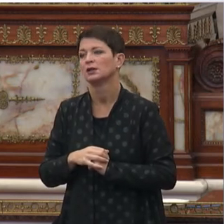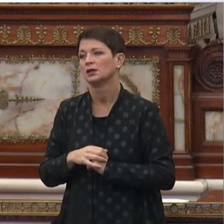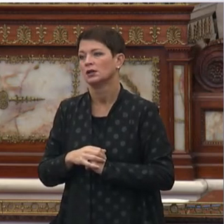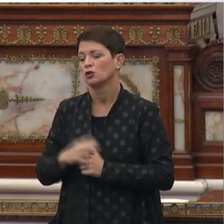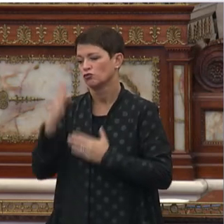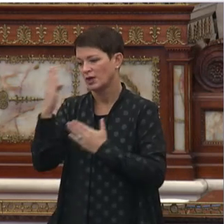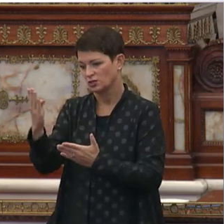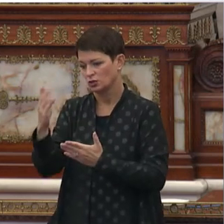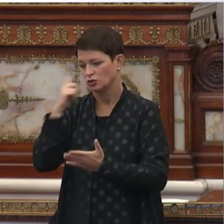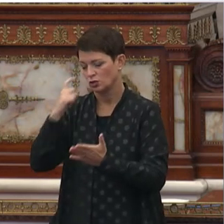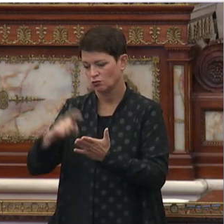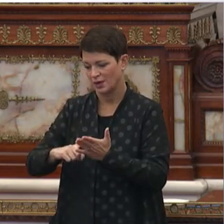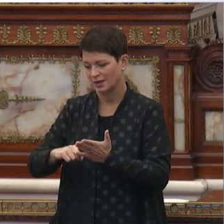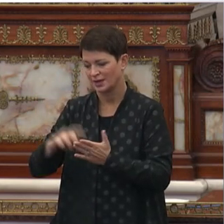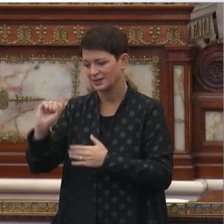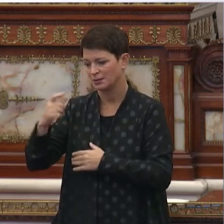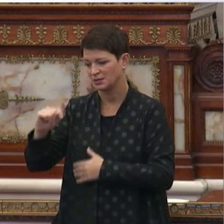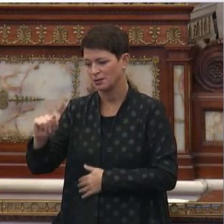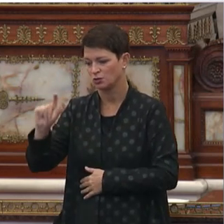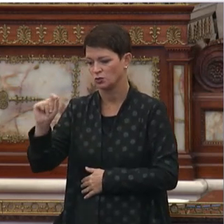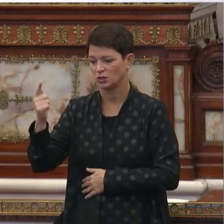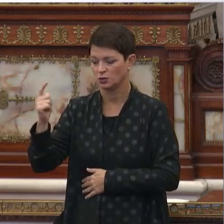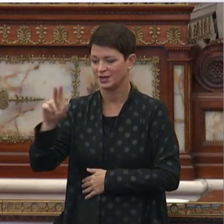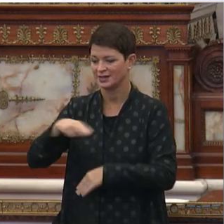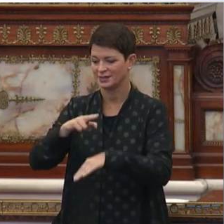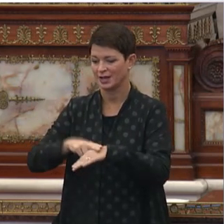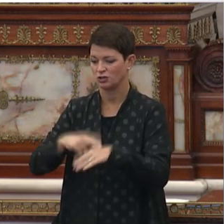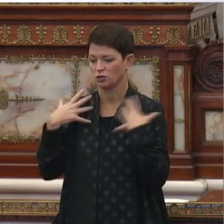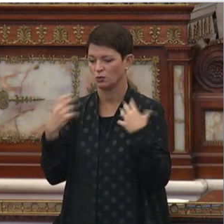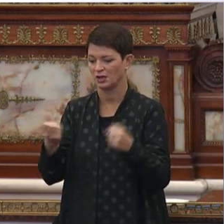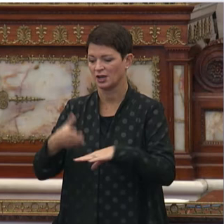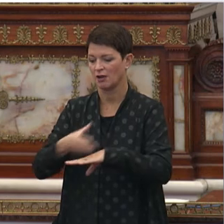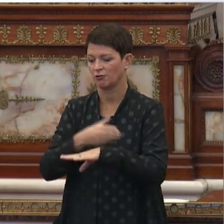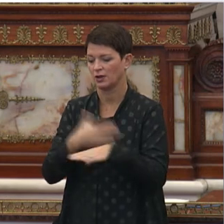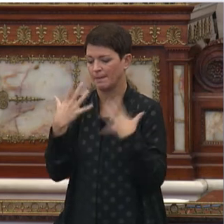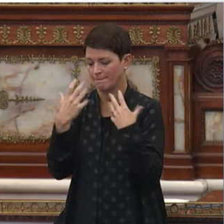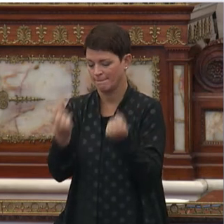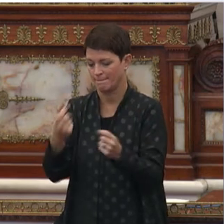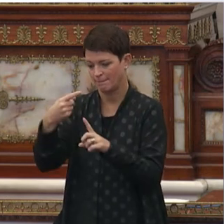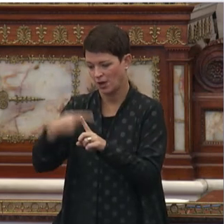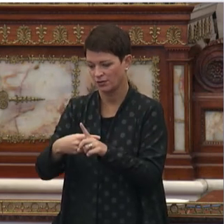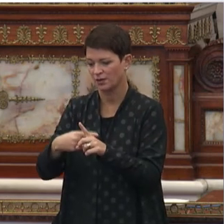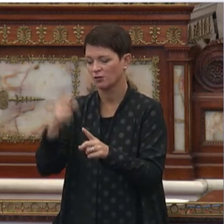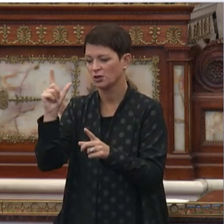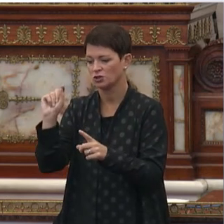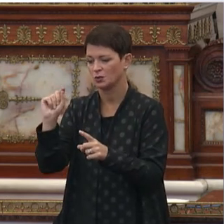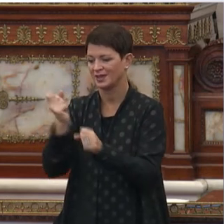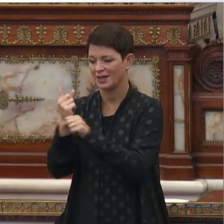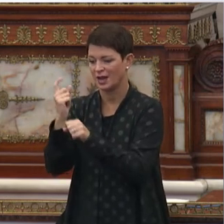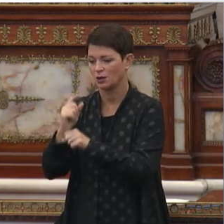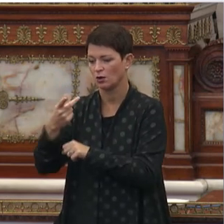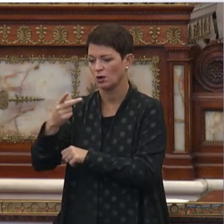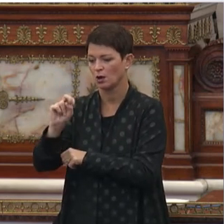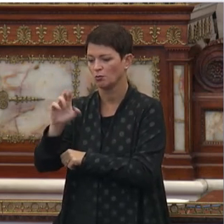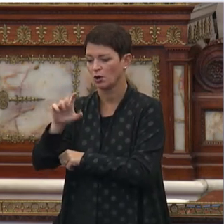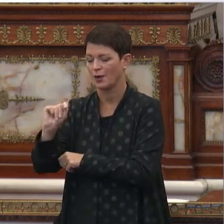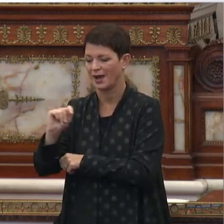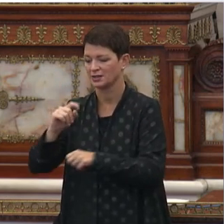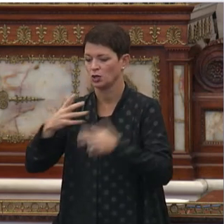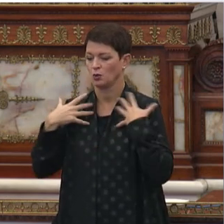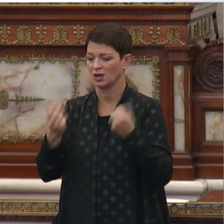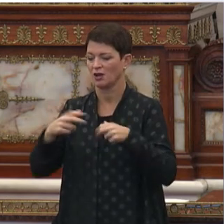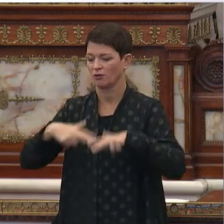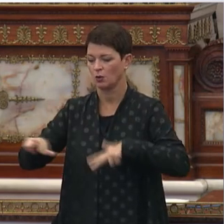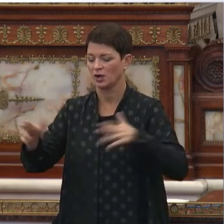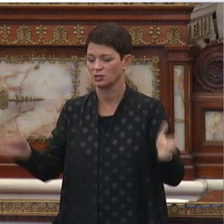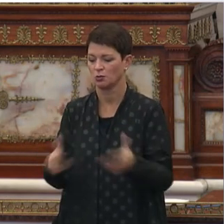calendar. And a resolution recognizing September 2021 as National Recovery Month in Philadelphia and celebrating the 20th annual PROACT Recovery Walks to